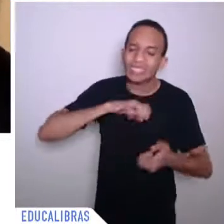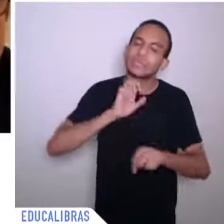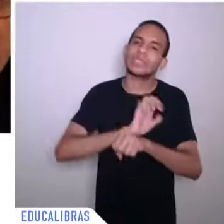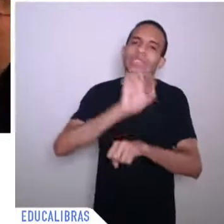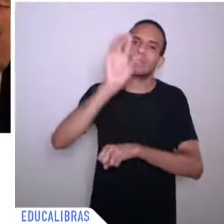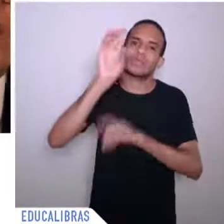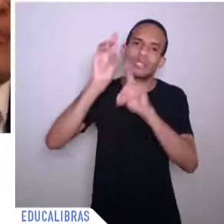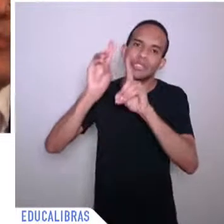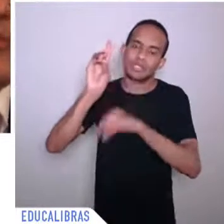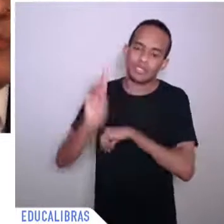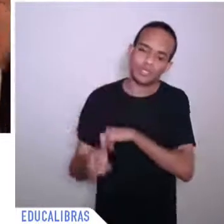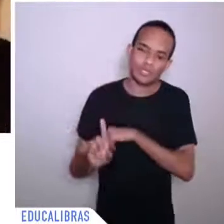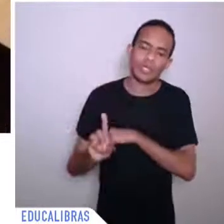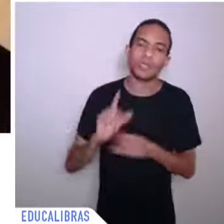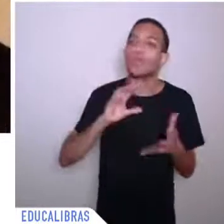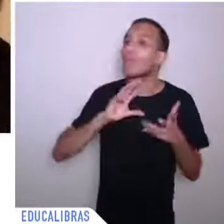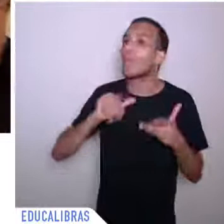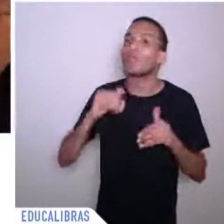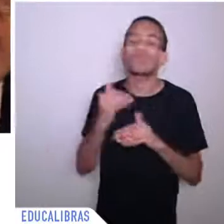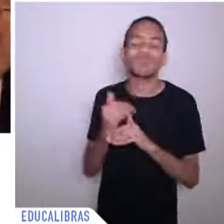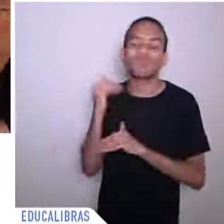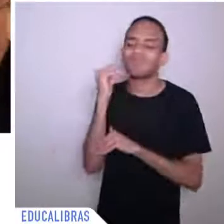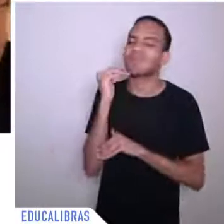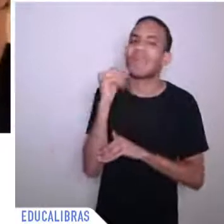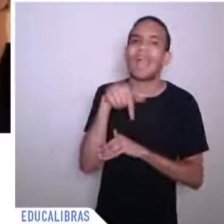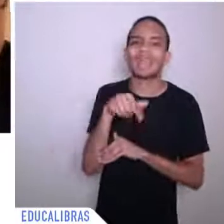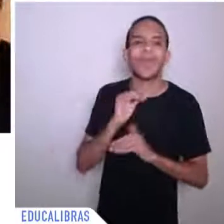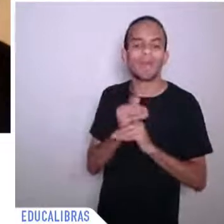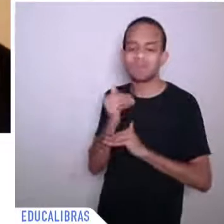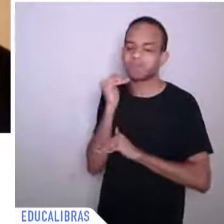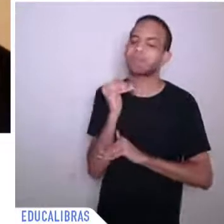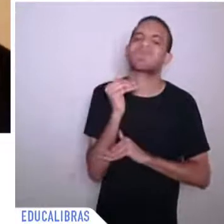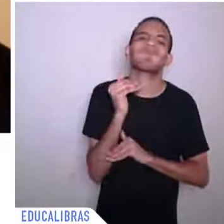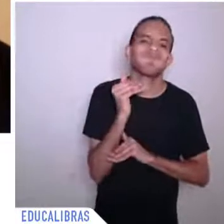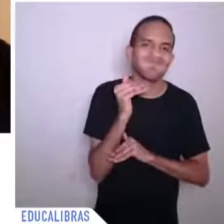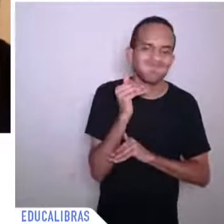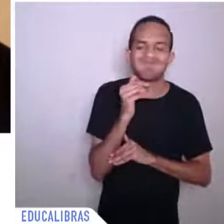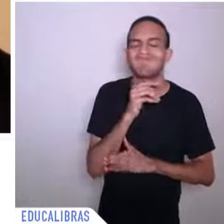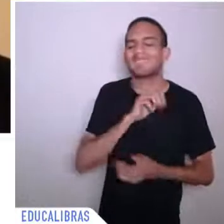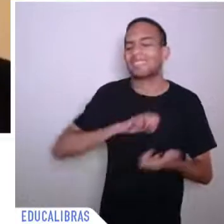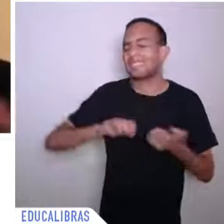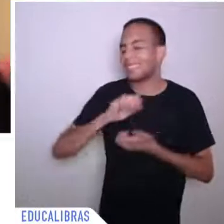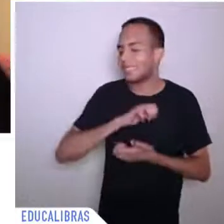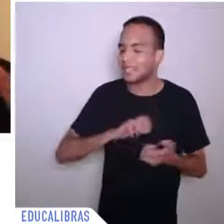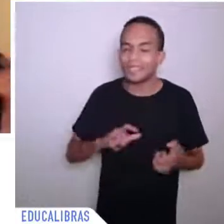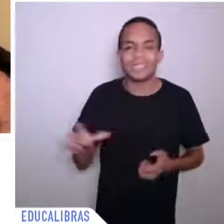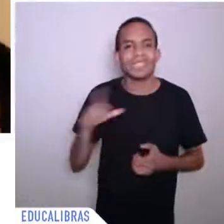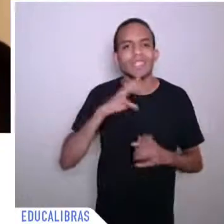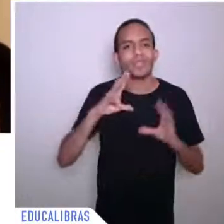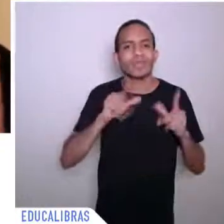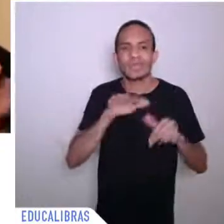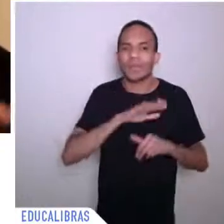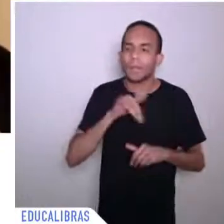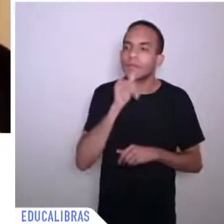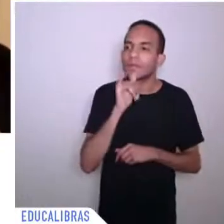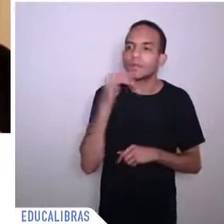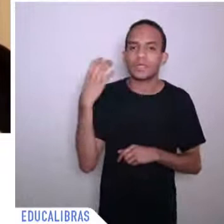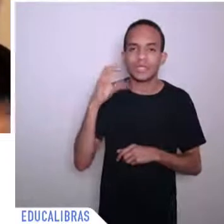We have become a laboratory of a crisis concerning rule of